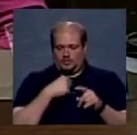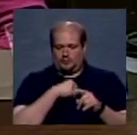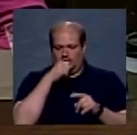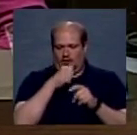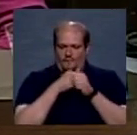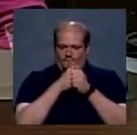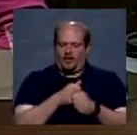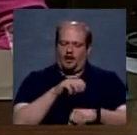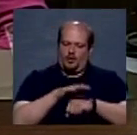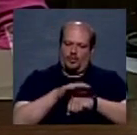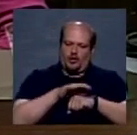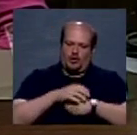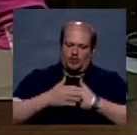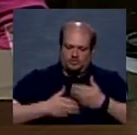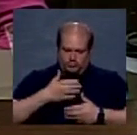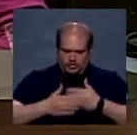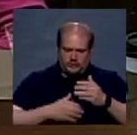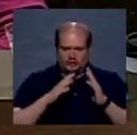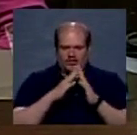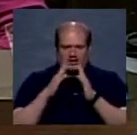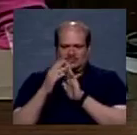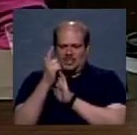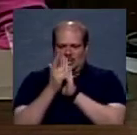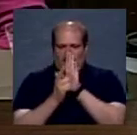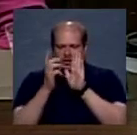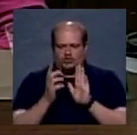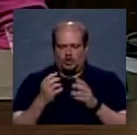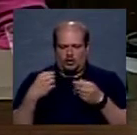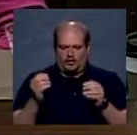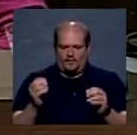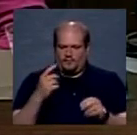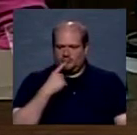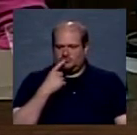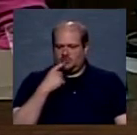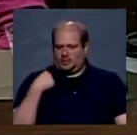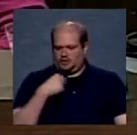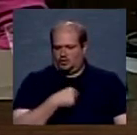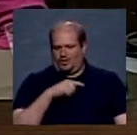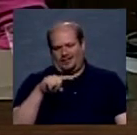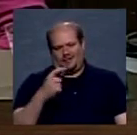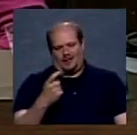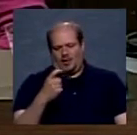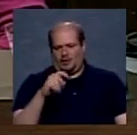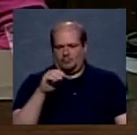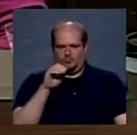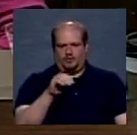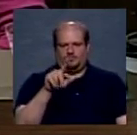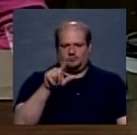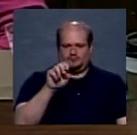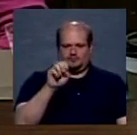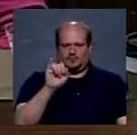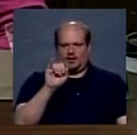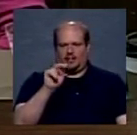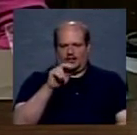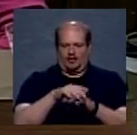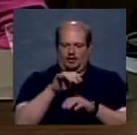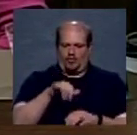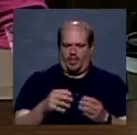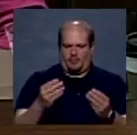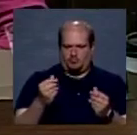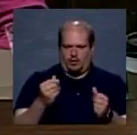the notice procedures, the city attorney's office has opined that we can't put a lien on that property. So, you